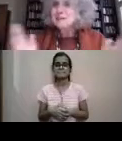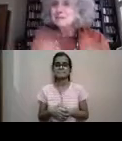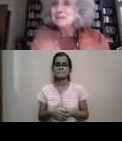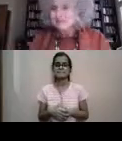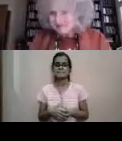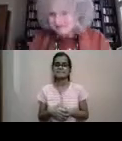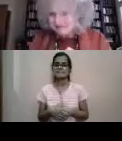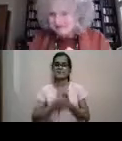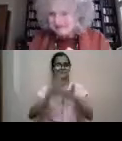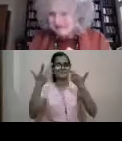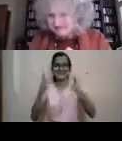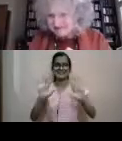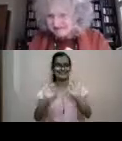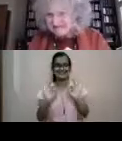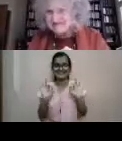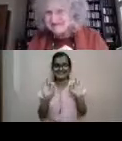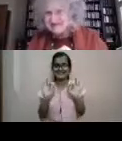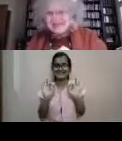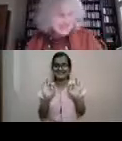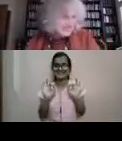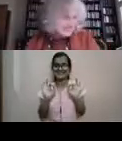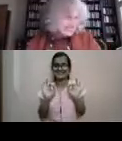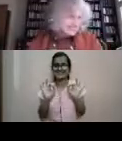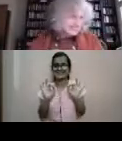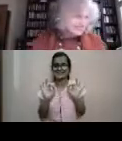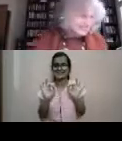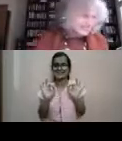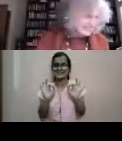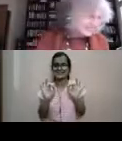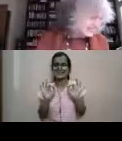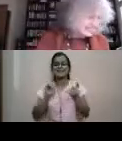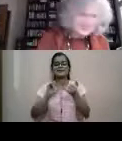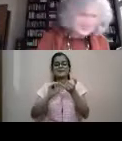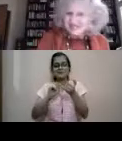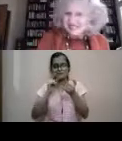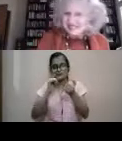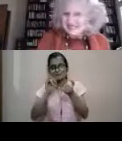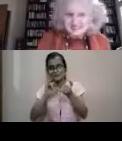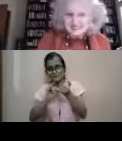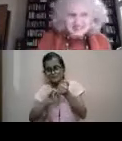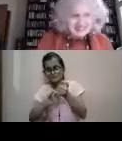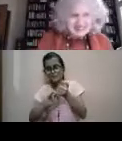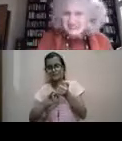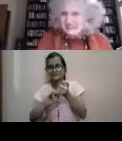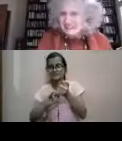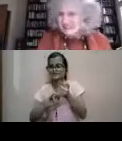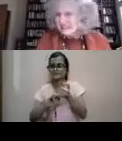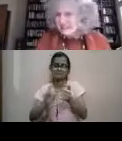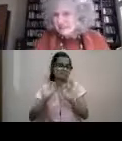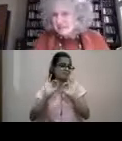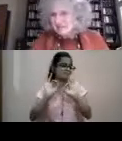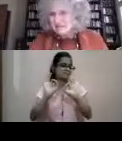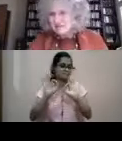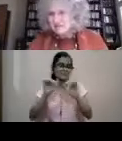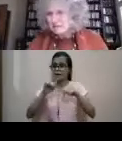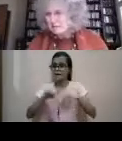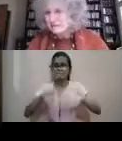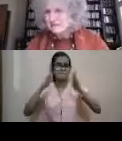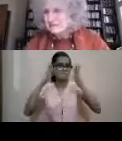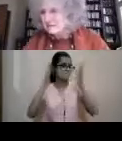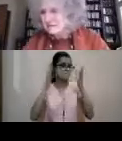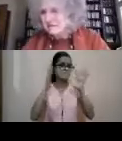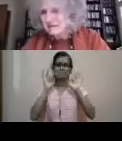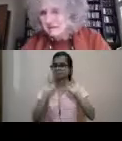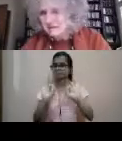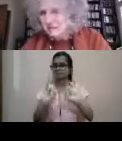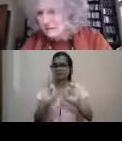I'm done. Yes. That was absolutely amazing, Professor Kittay. I think in the span of an